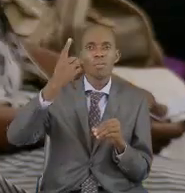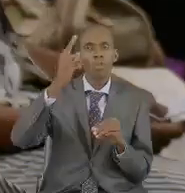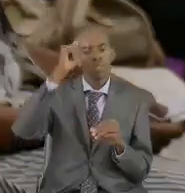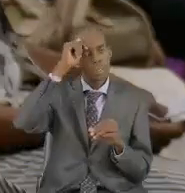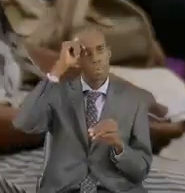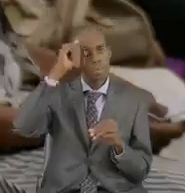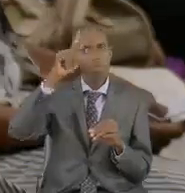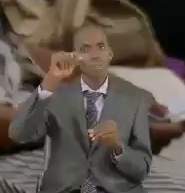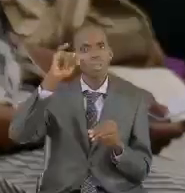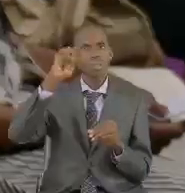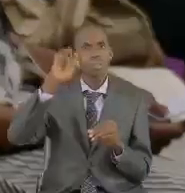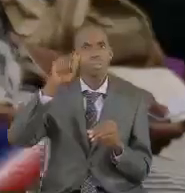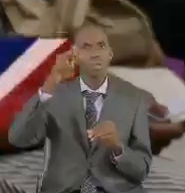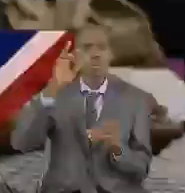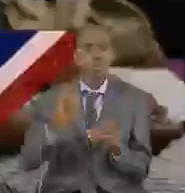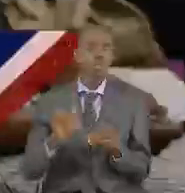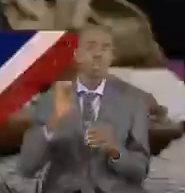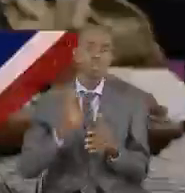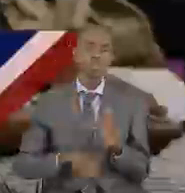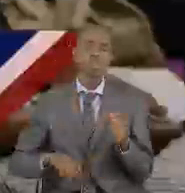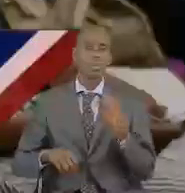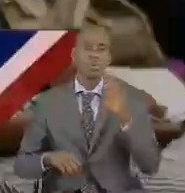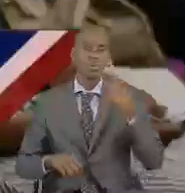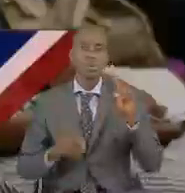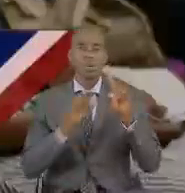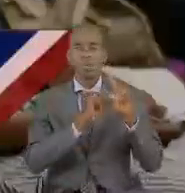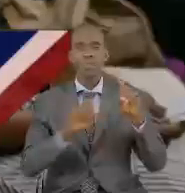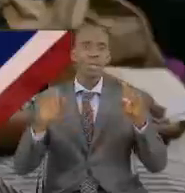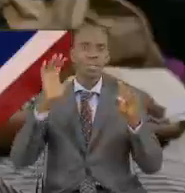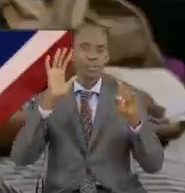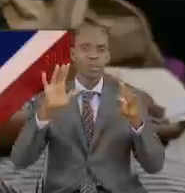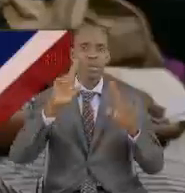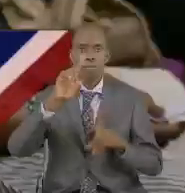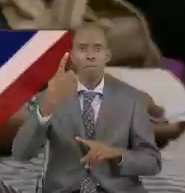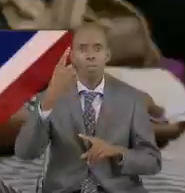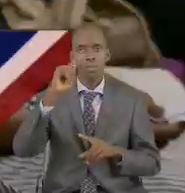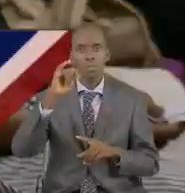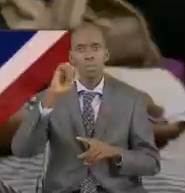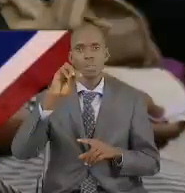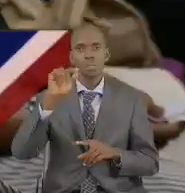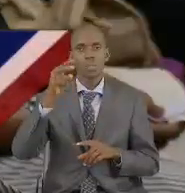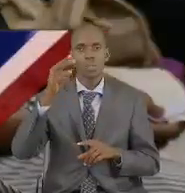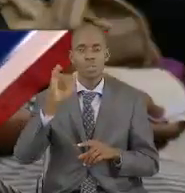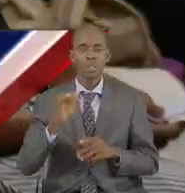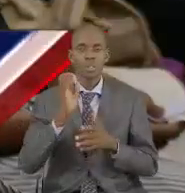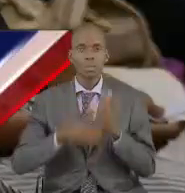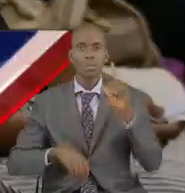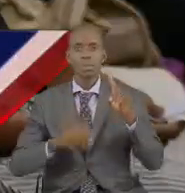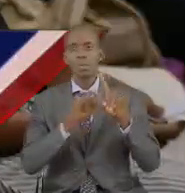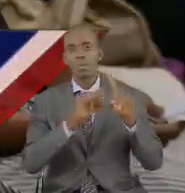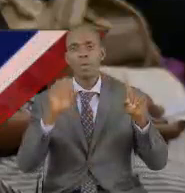verse 5. 1 Timothy chapter 1, reading from verse 5. It says, now